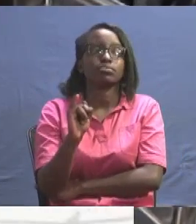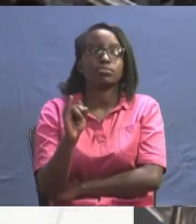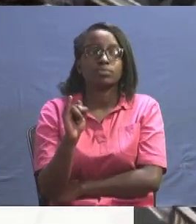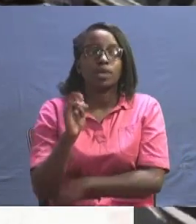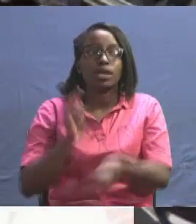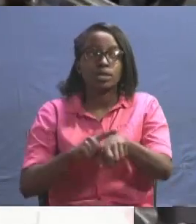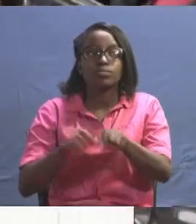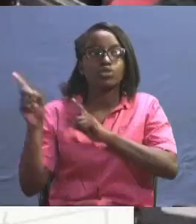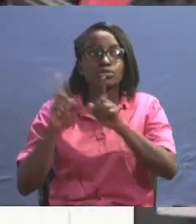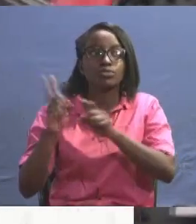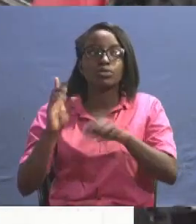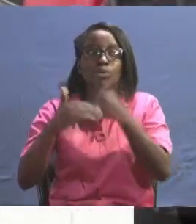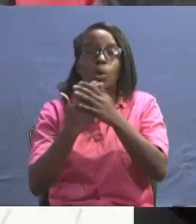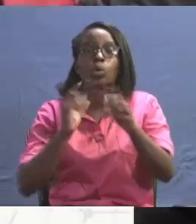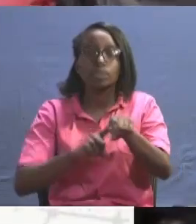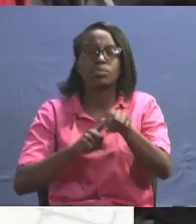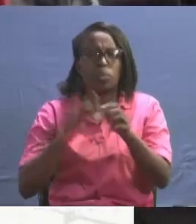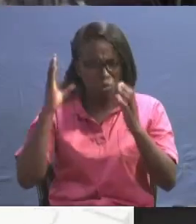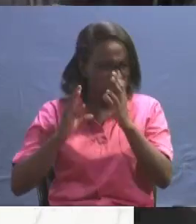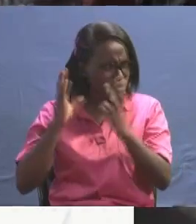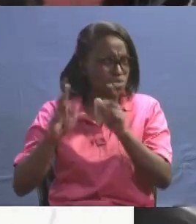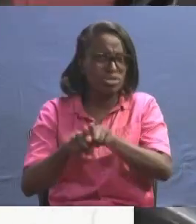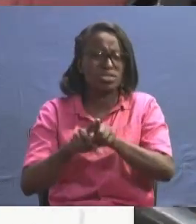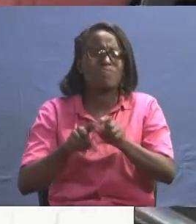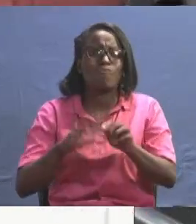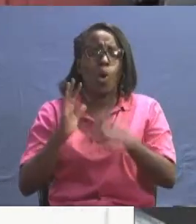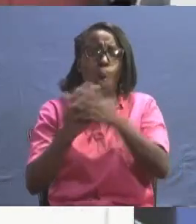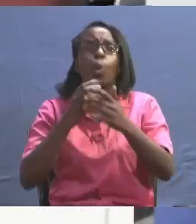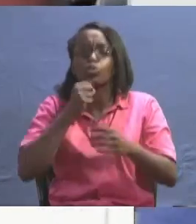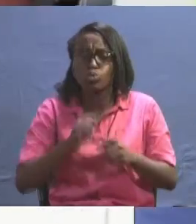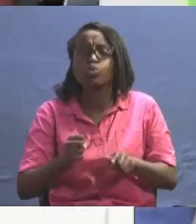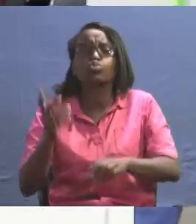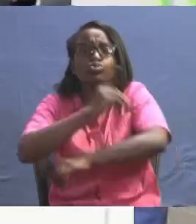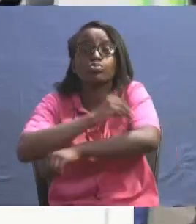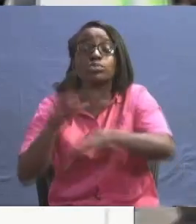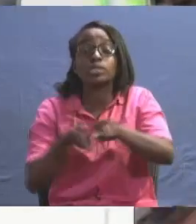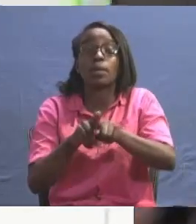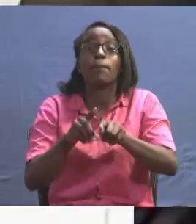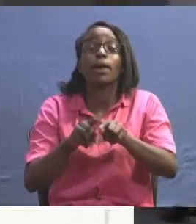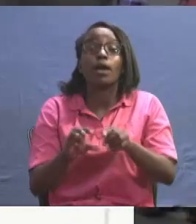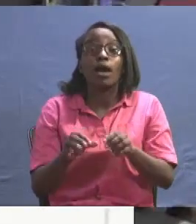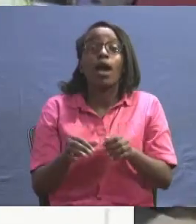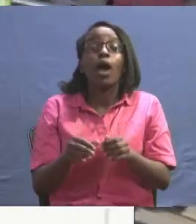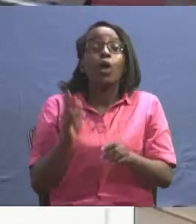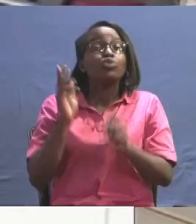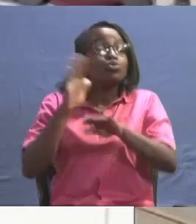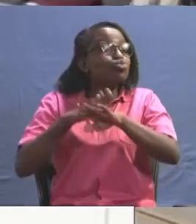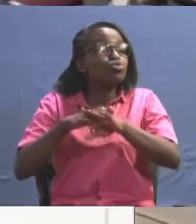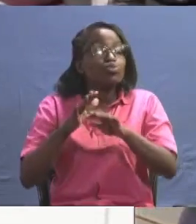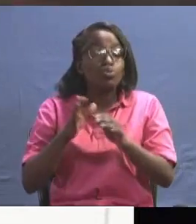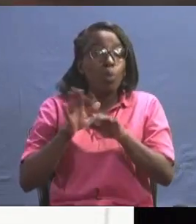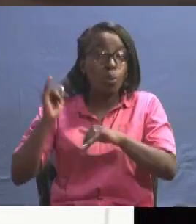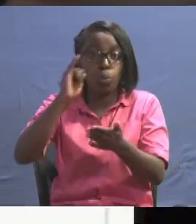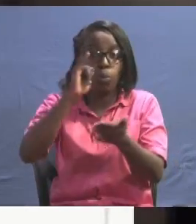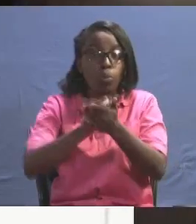stranded travelers, and confusion was the order of the day. This was supposed to be a normal flight. Instead, they were stuck and they don't know